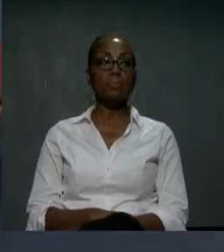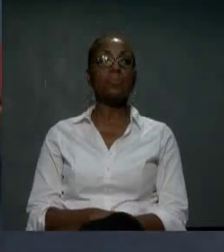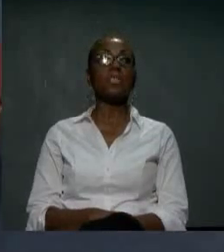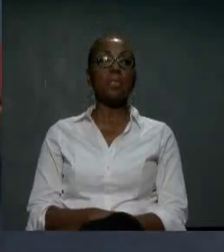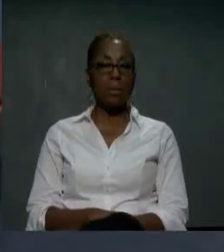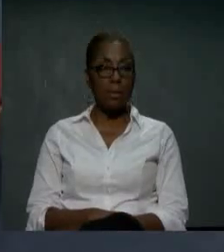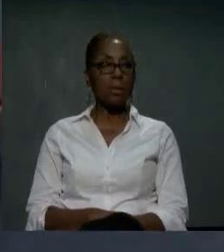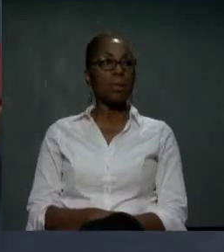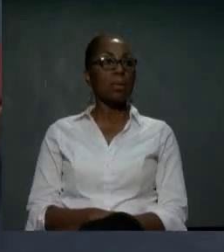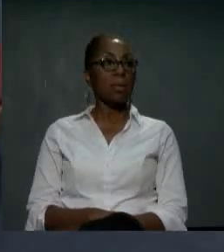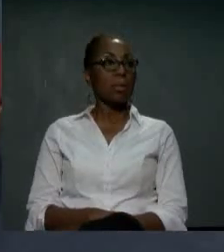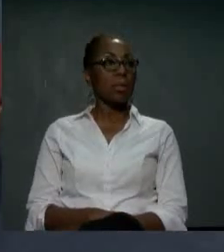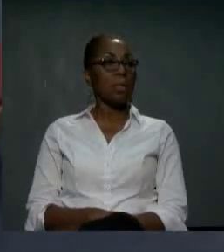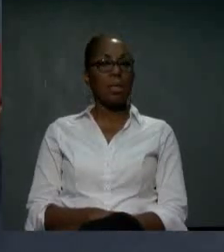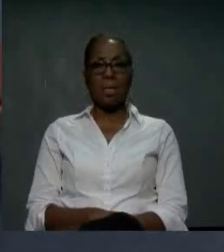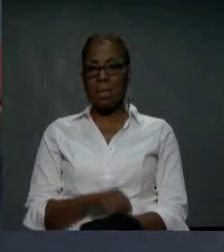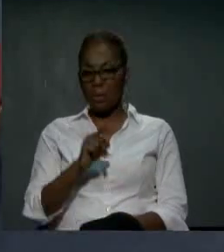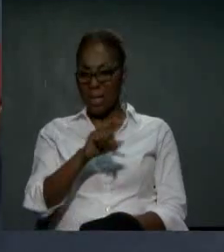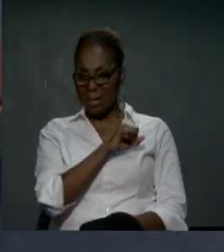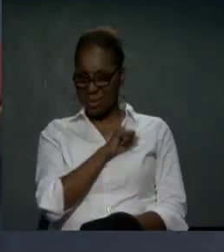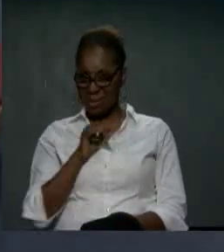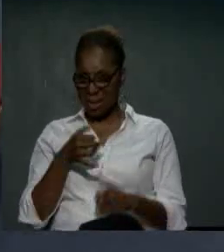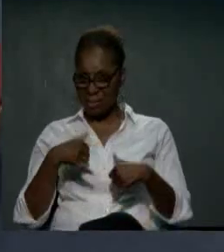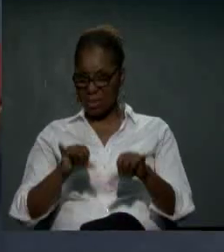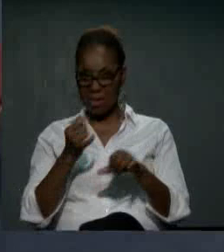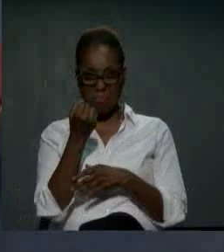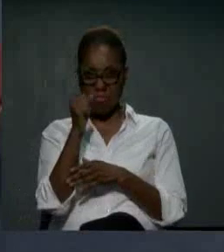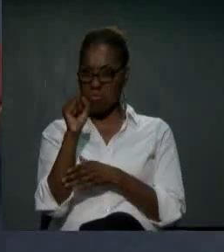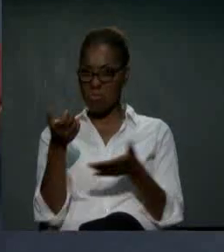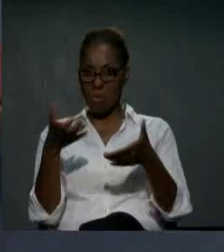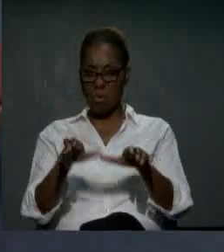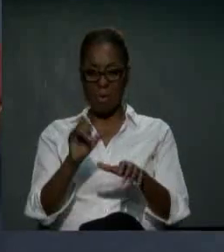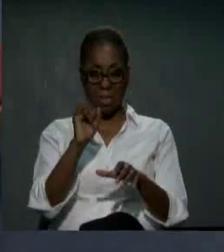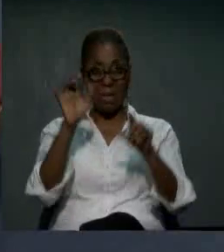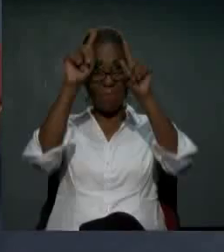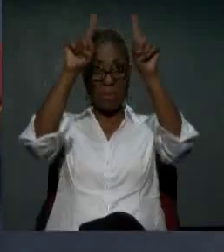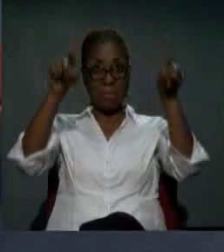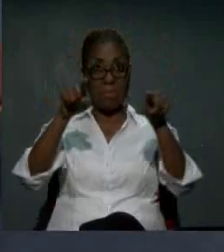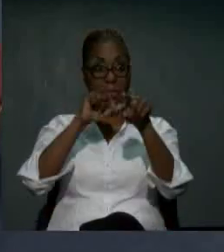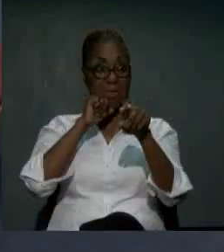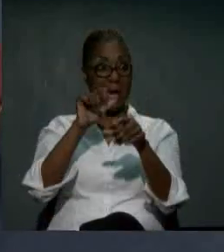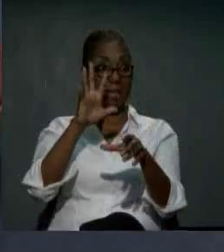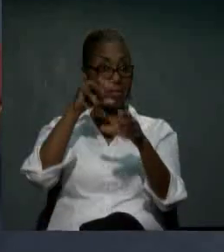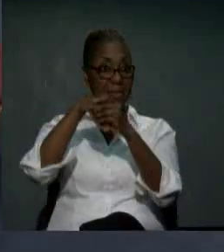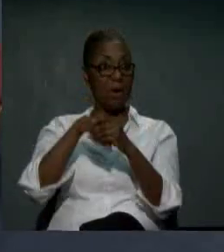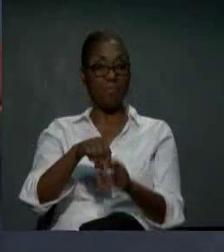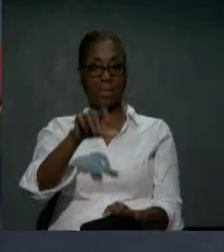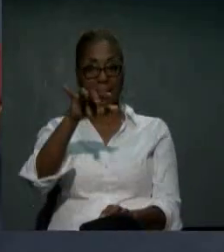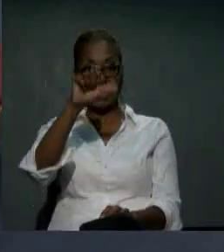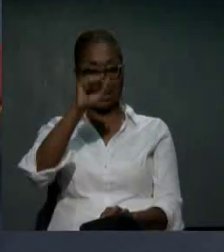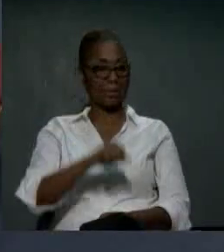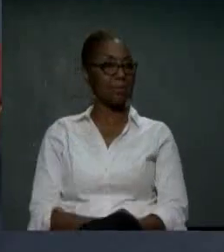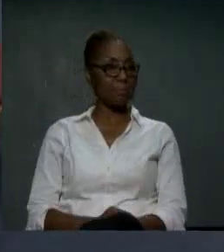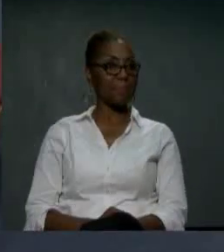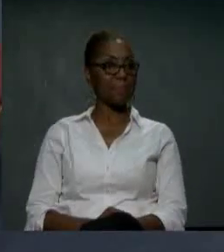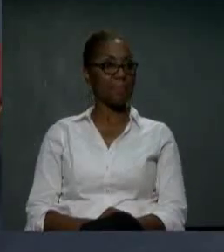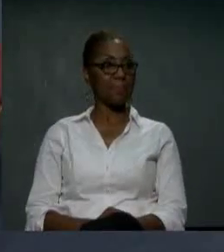Another question for staff is staff still opposed if the billboard is not in it? Yes. Thank